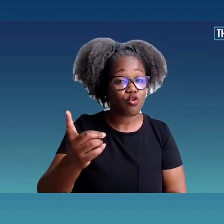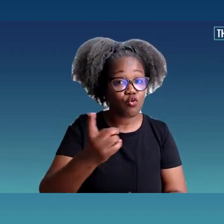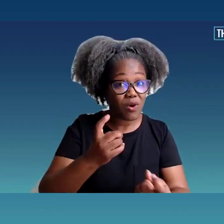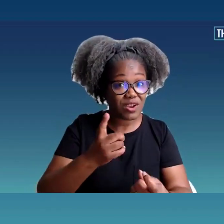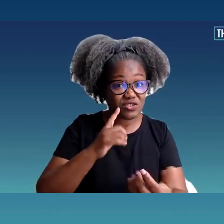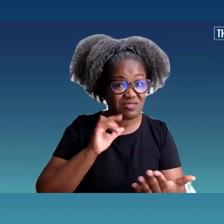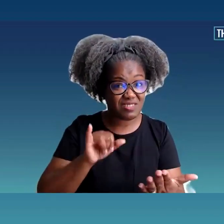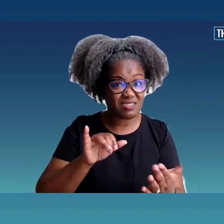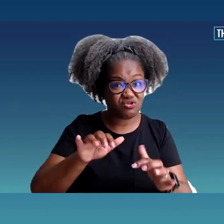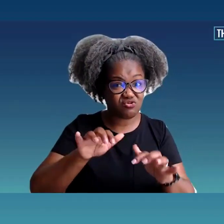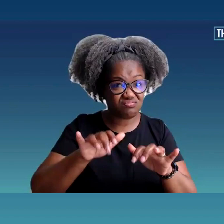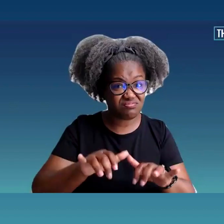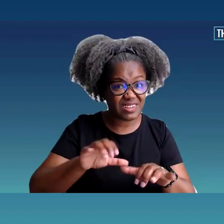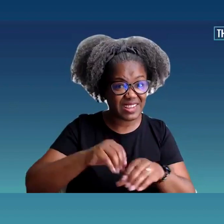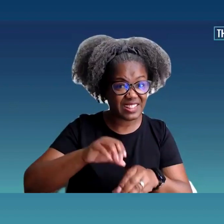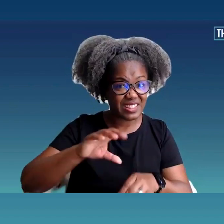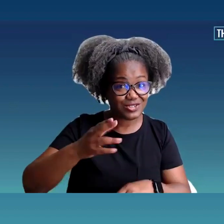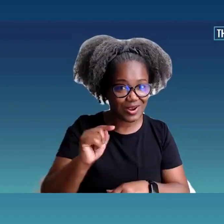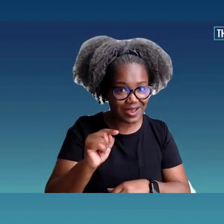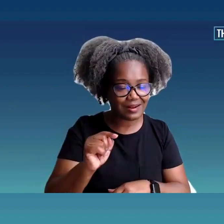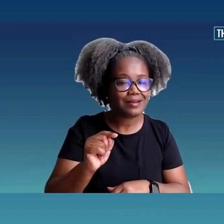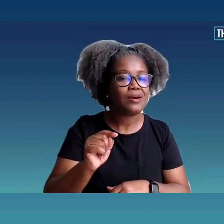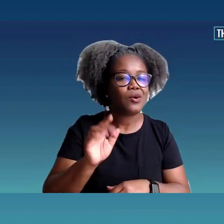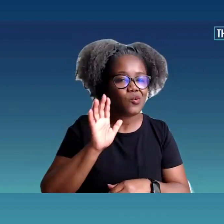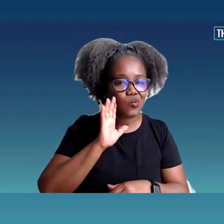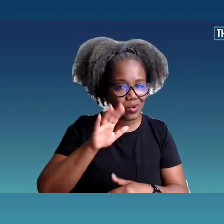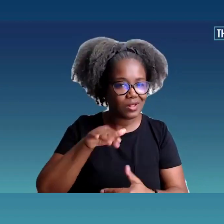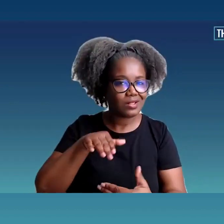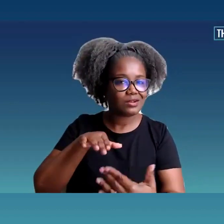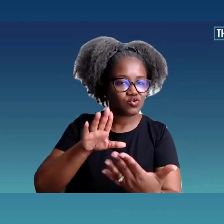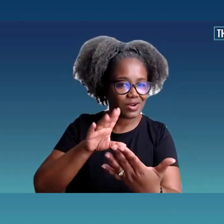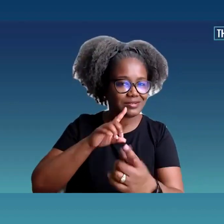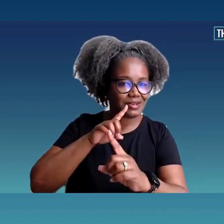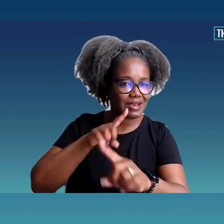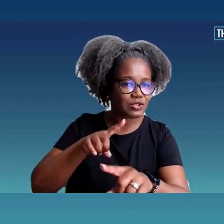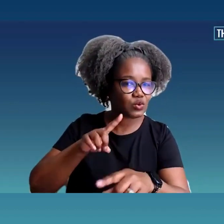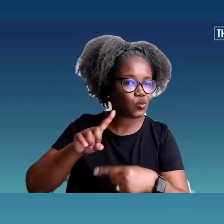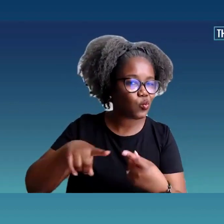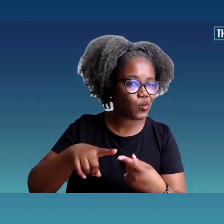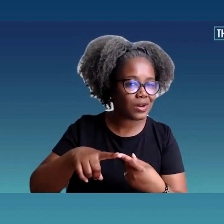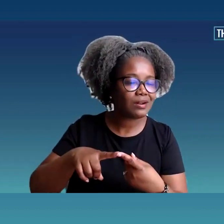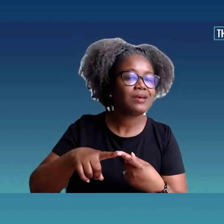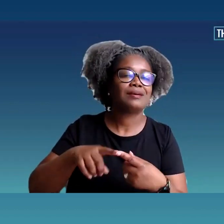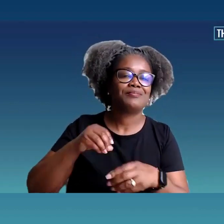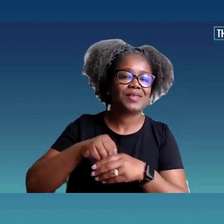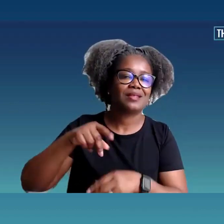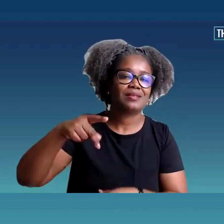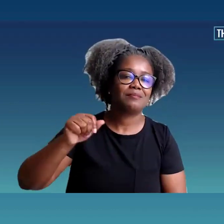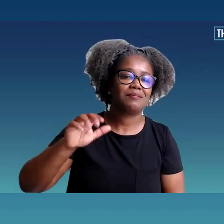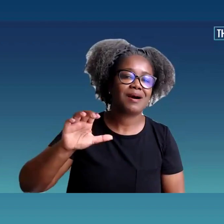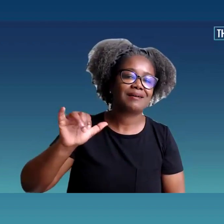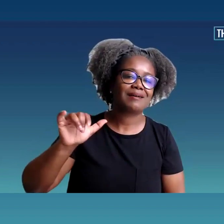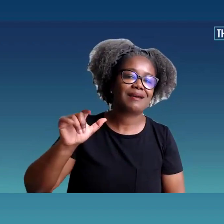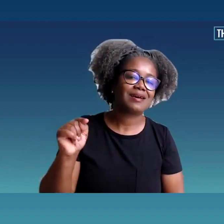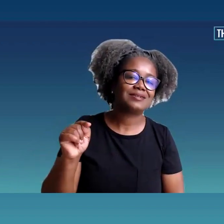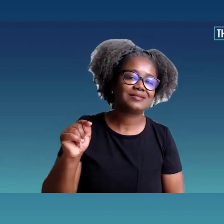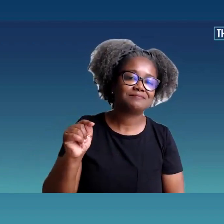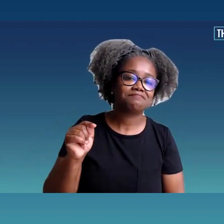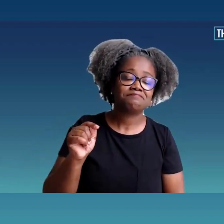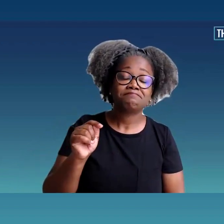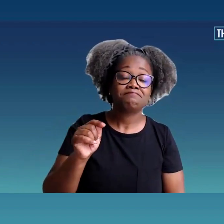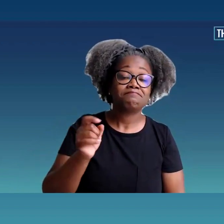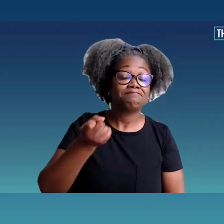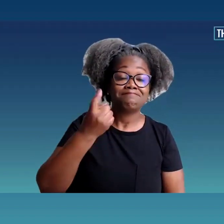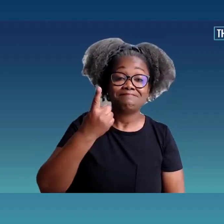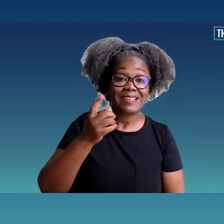be responding to the questions that get put into the chat. So if you don't put any questions into the chat, then we're going to have a great